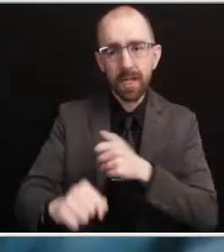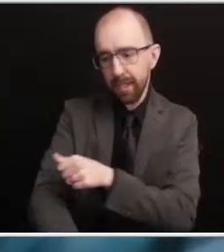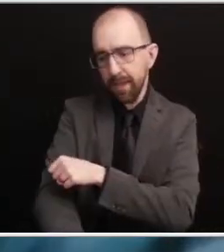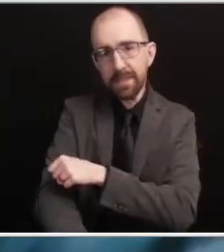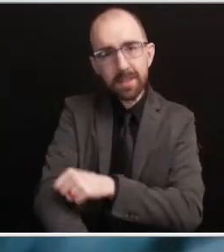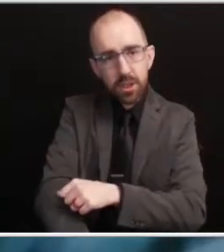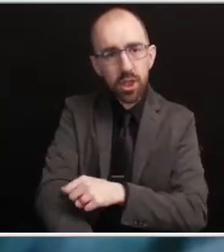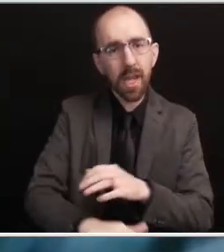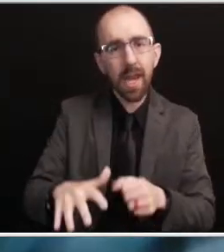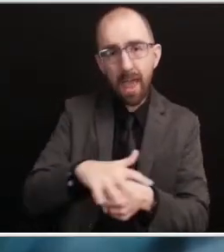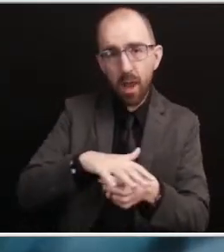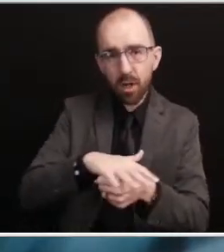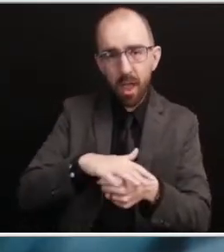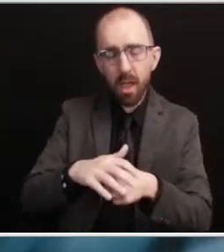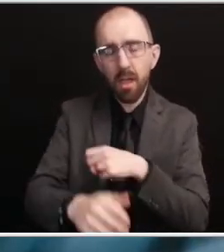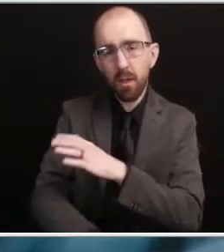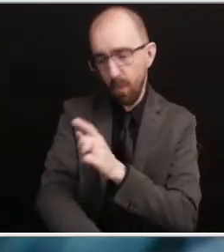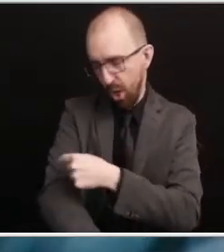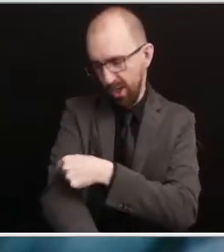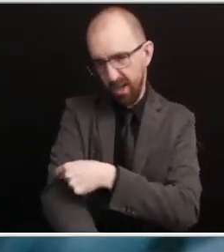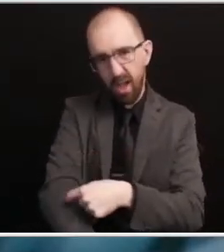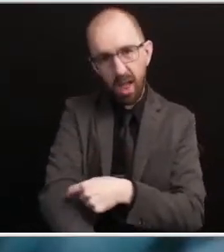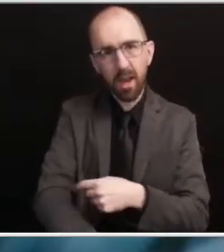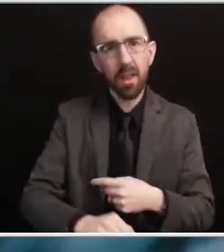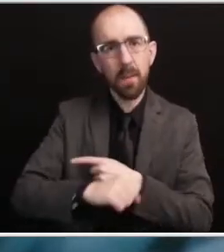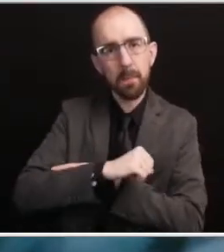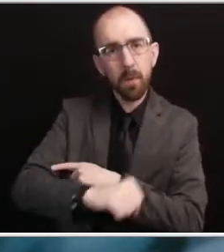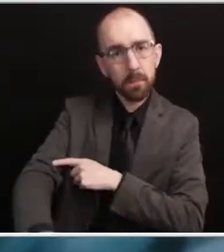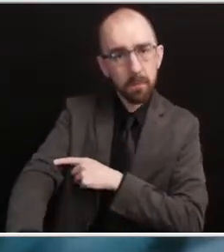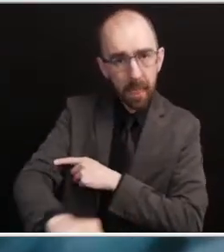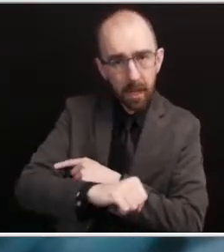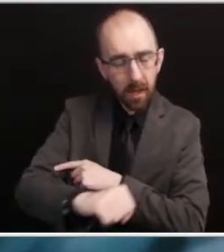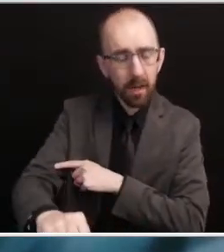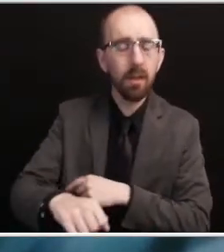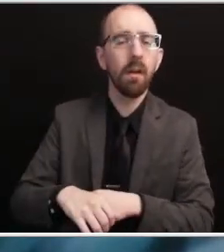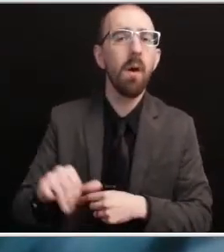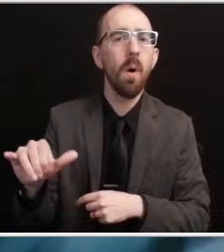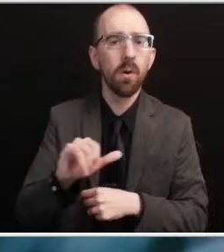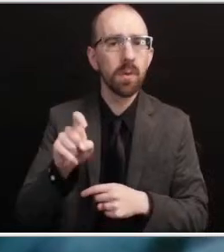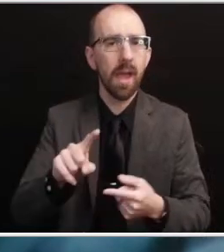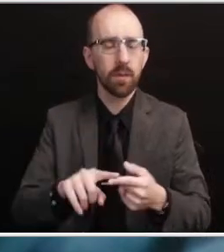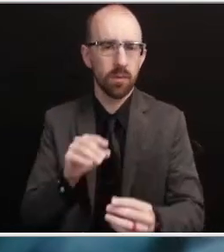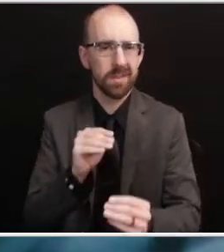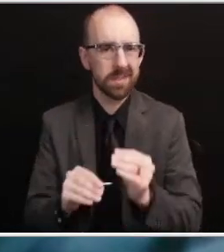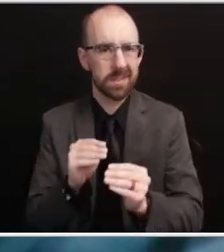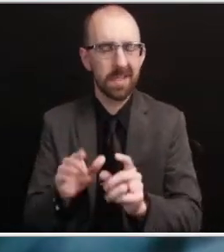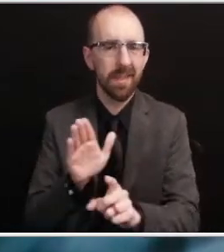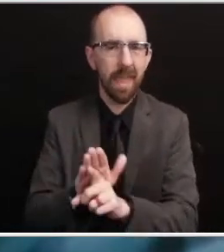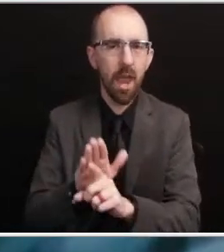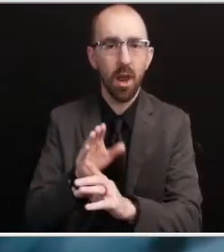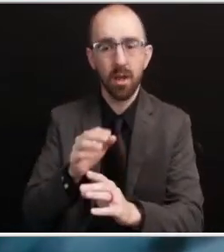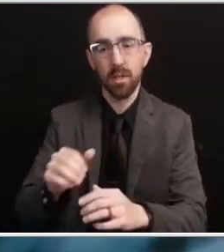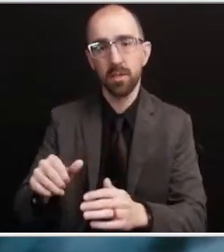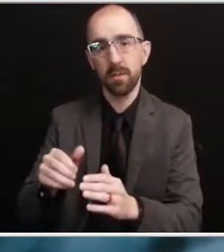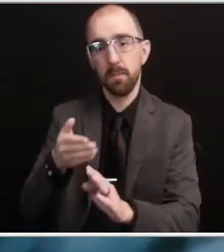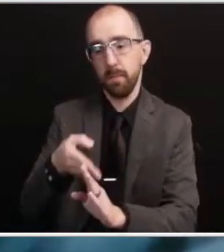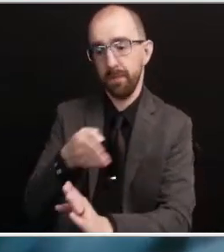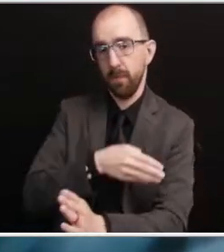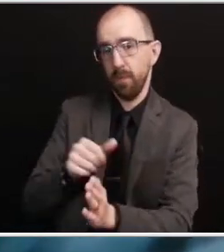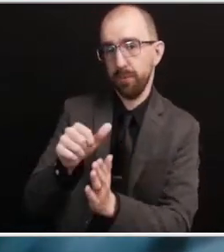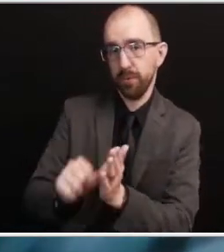the incision, and then getting that elbow range of motion. And in particular, we got to restore their pre-surgery levels of